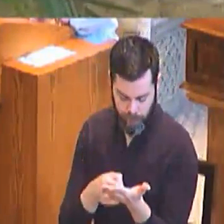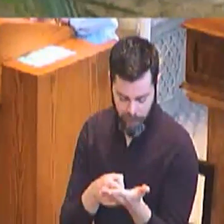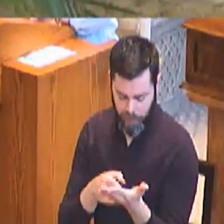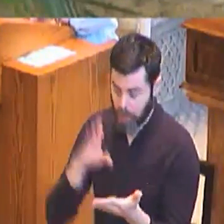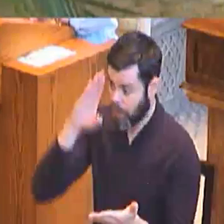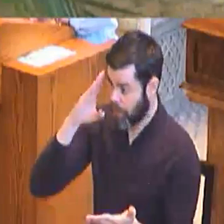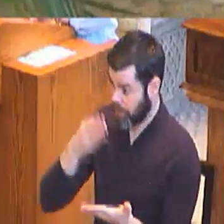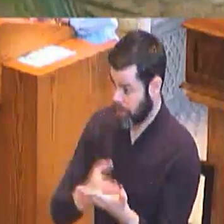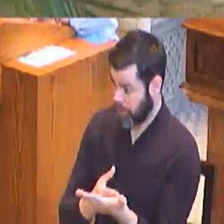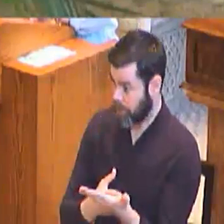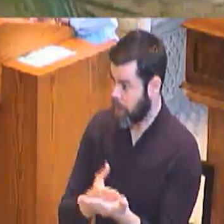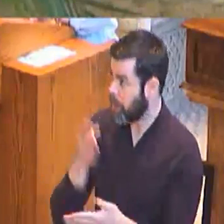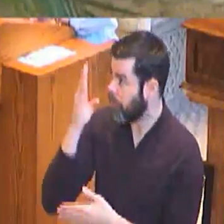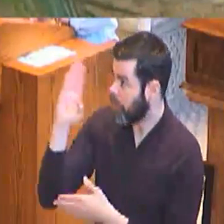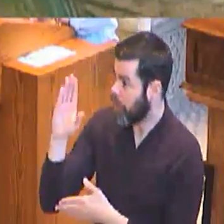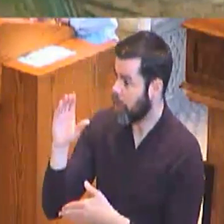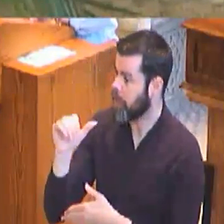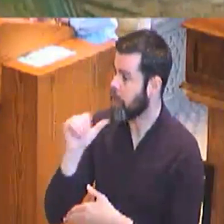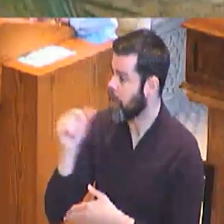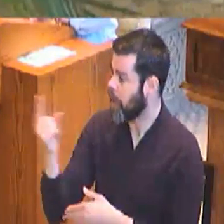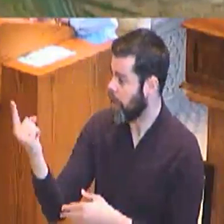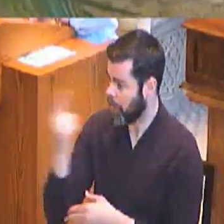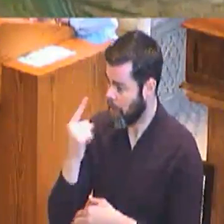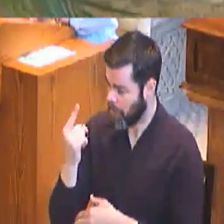came not to be served, but to serve.